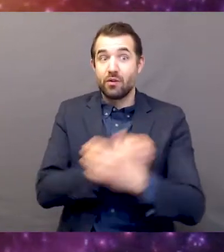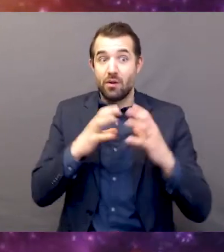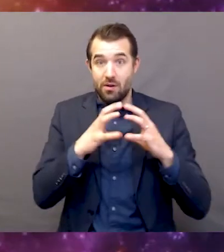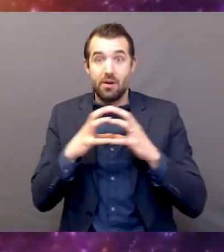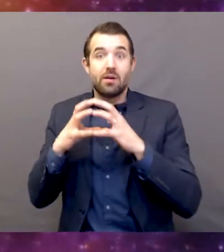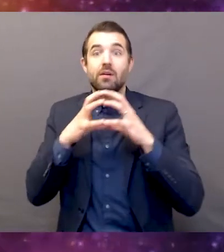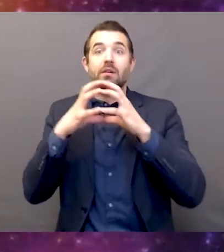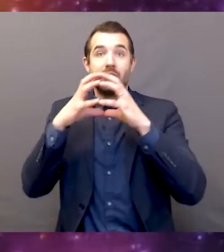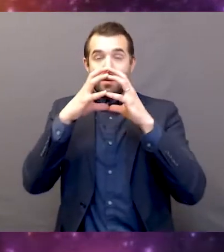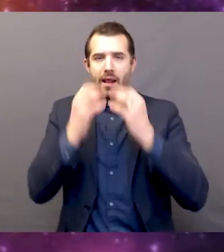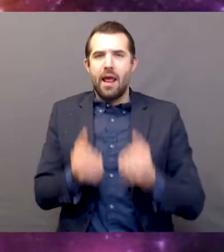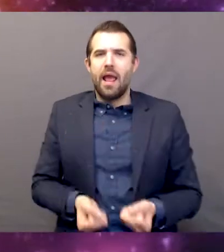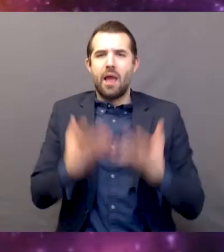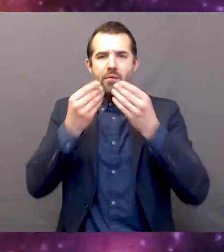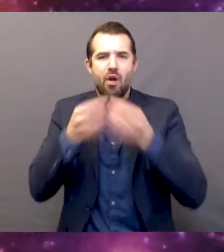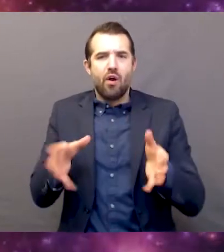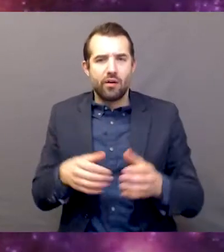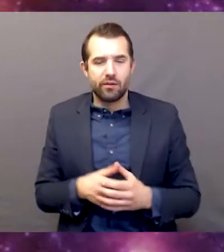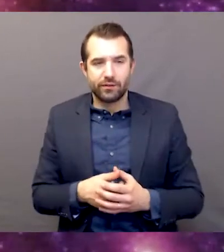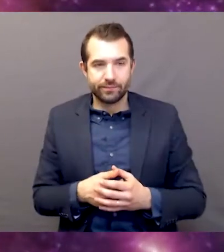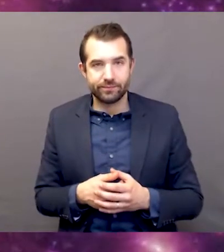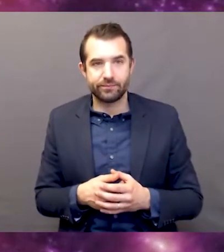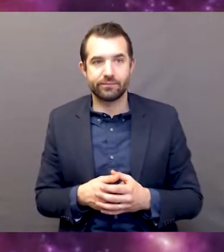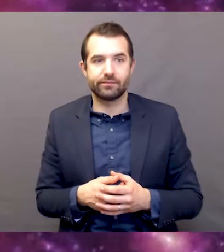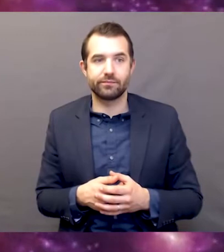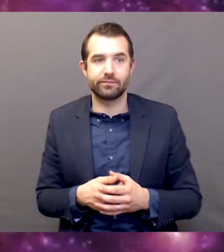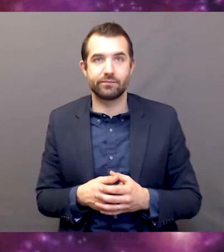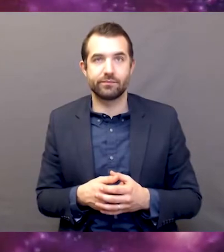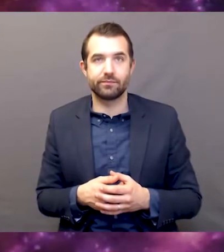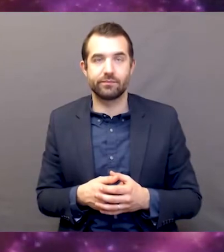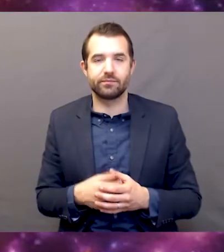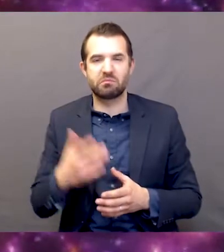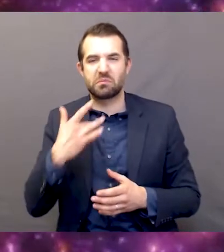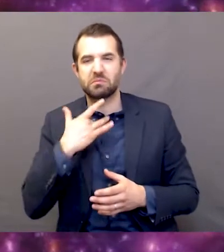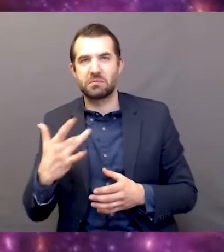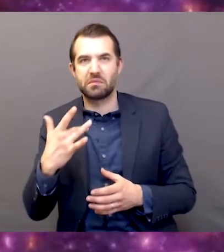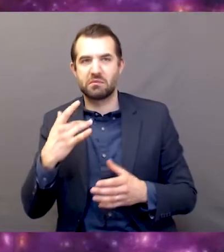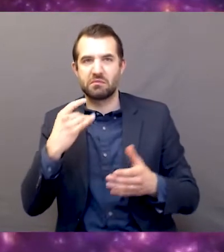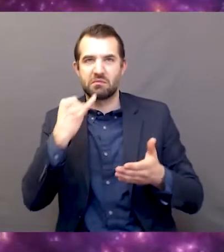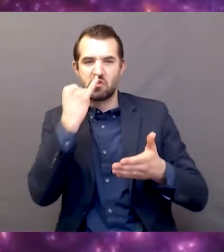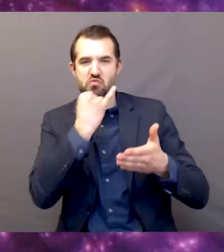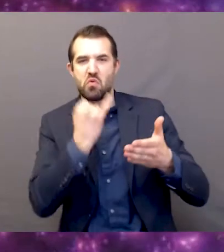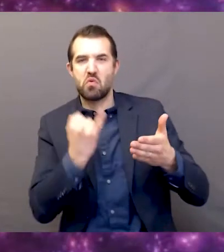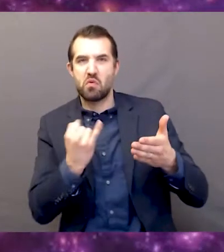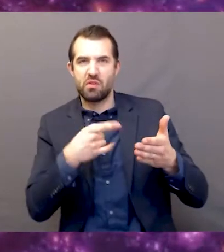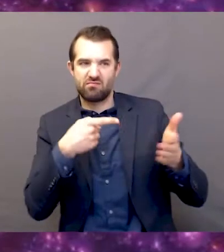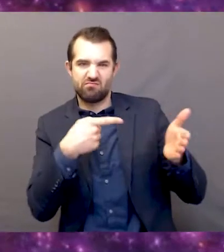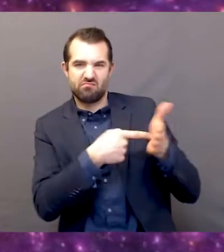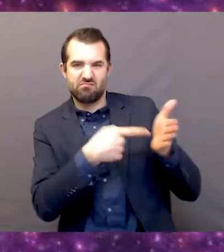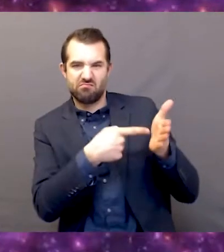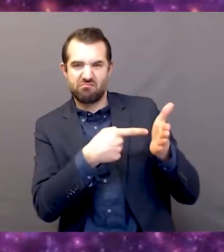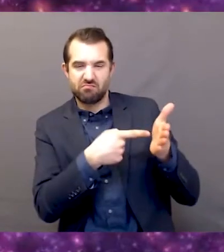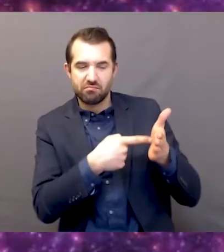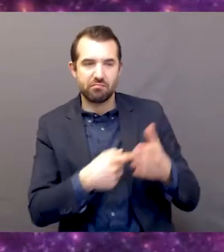the rising bubbles balances pretty closely the energy that we see radiated away. And so here you see a sketch of what happens. You inflate